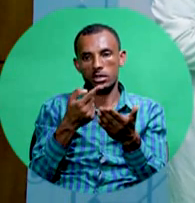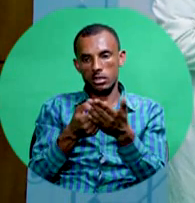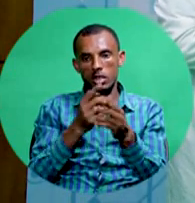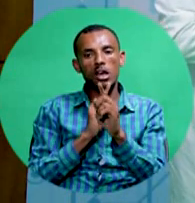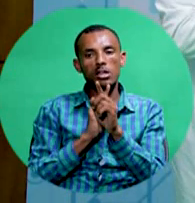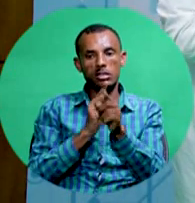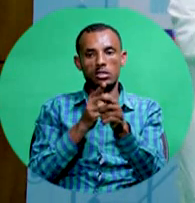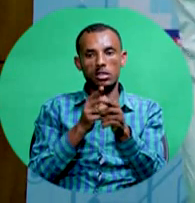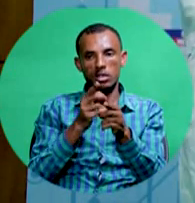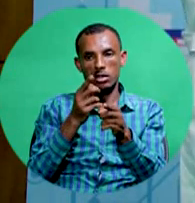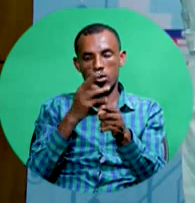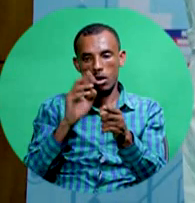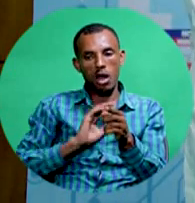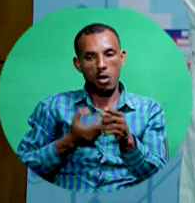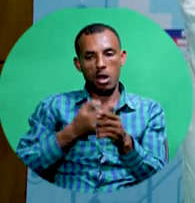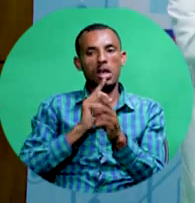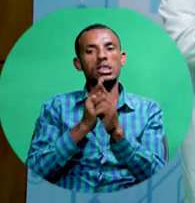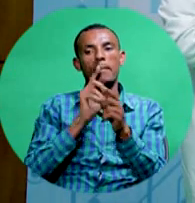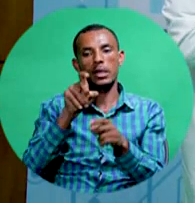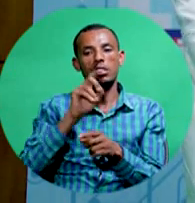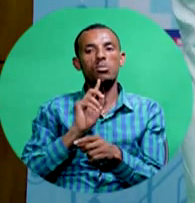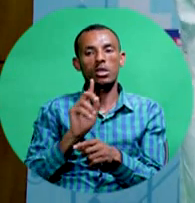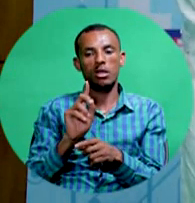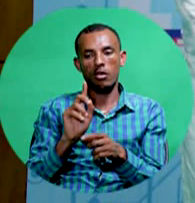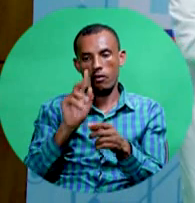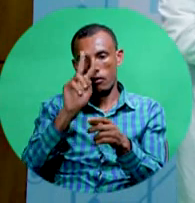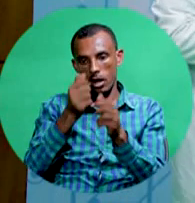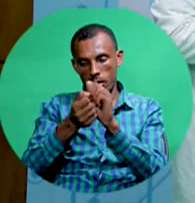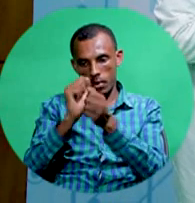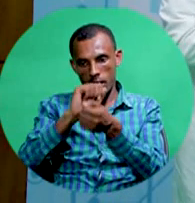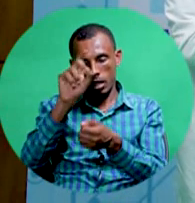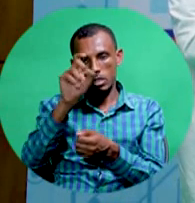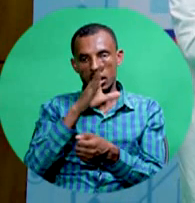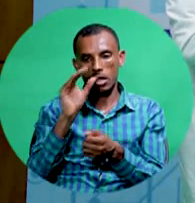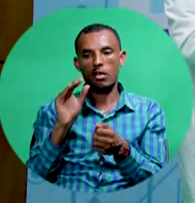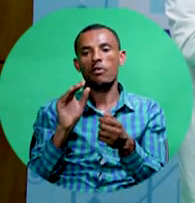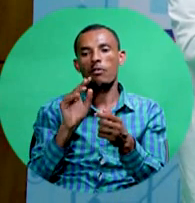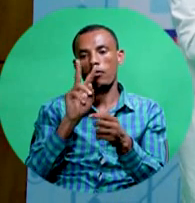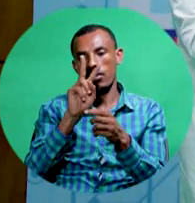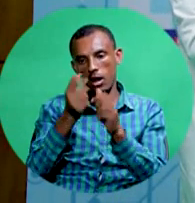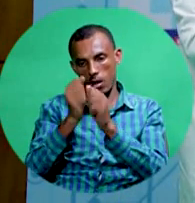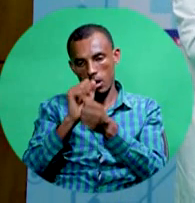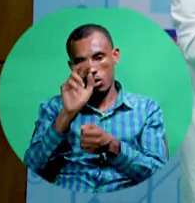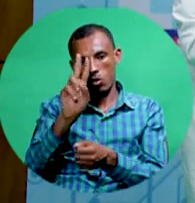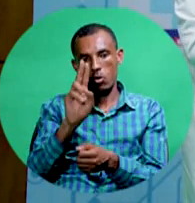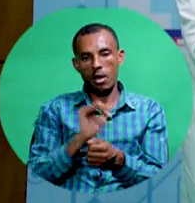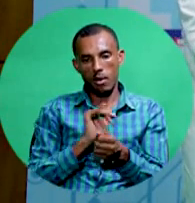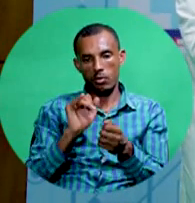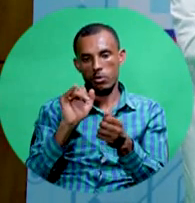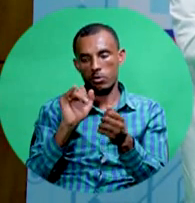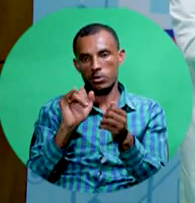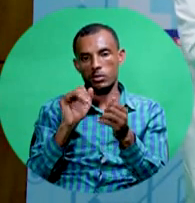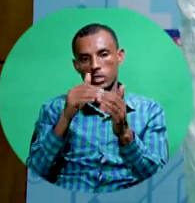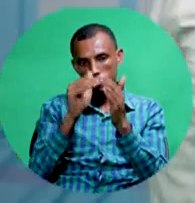answer. Our answer must be in terms of variable x. We got in terms of variable u, so I have to substitute the